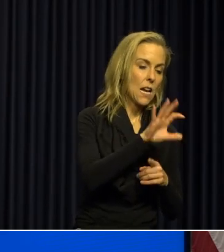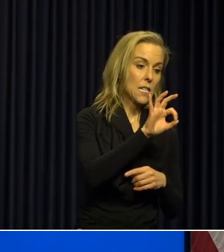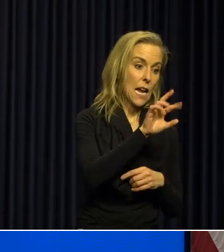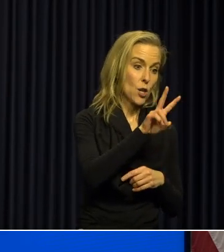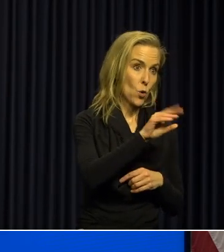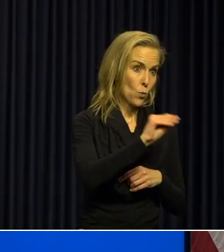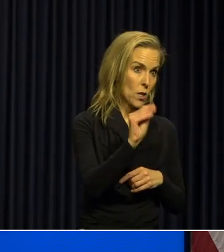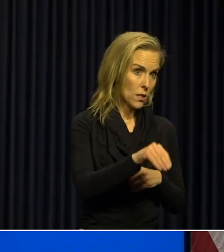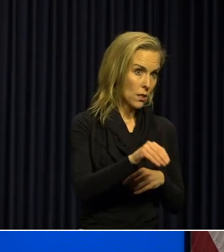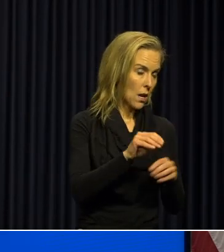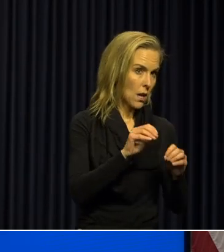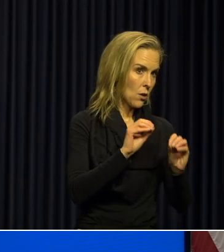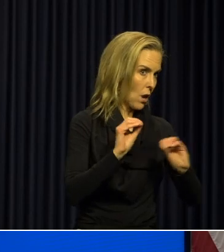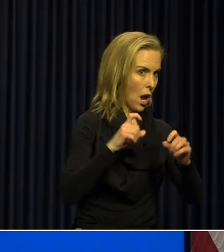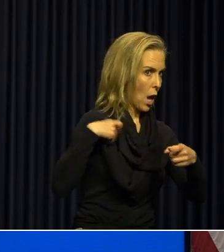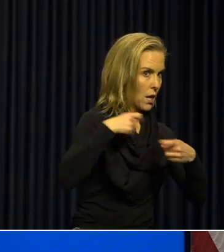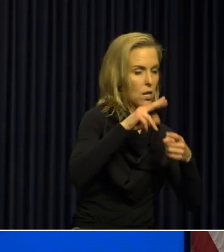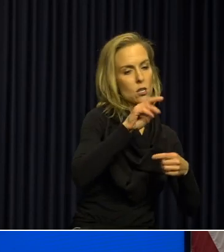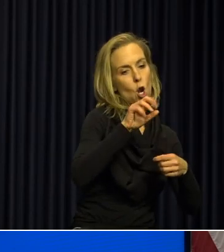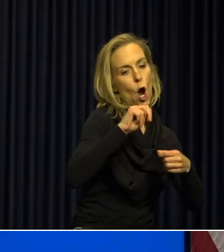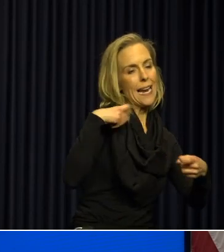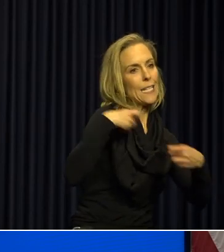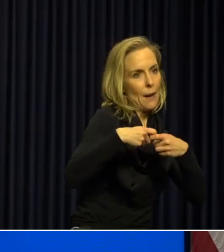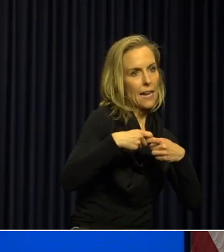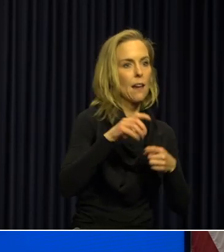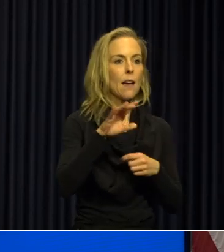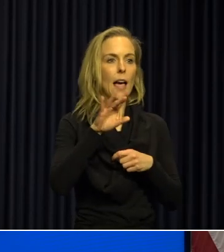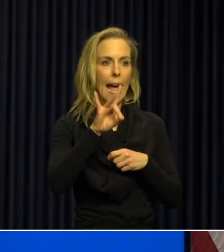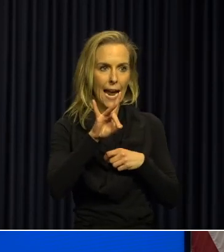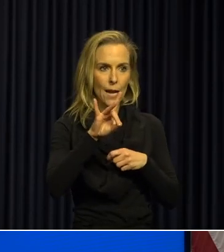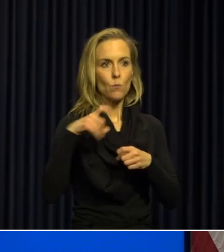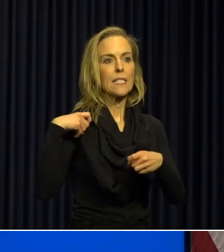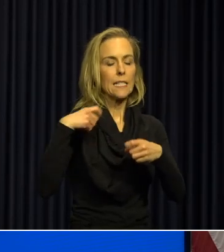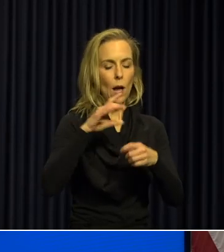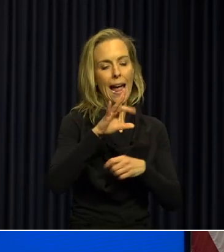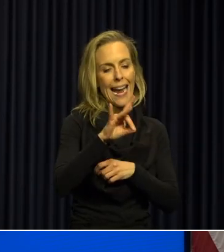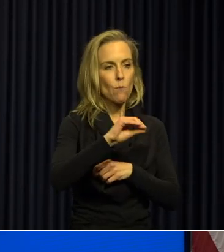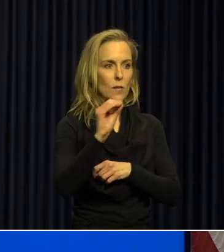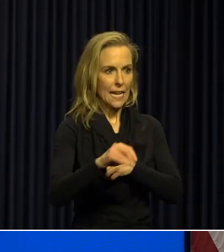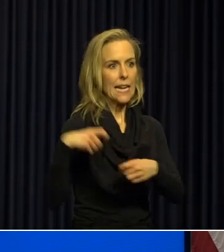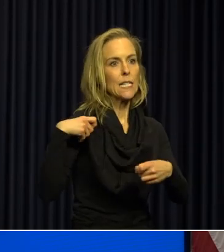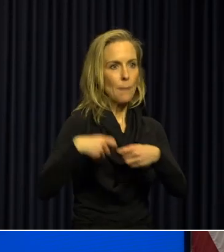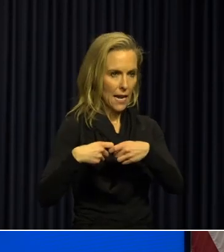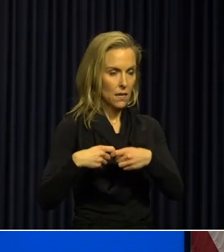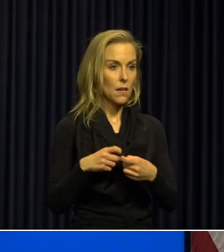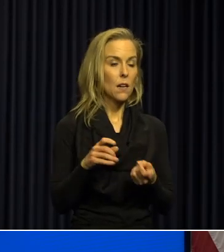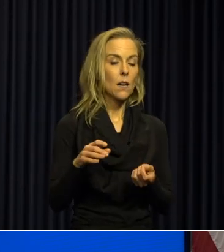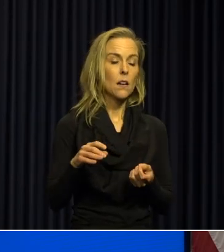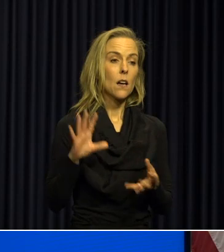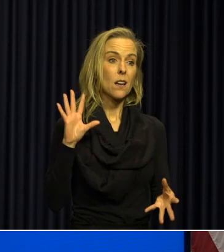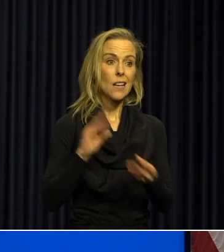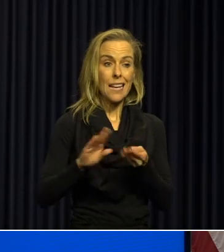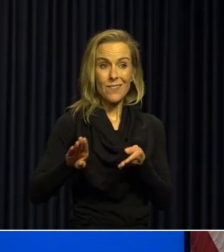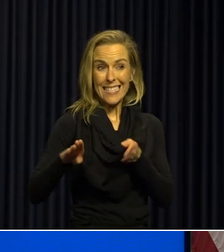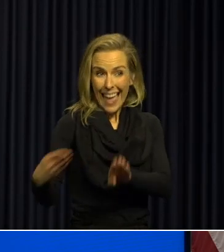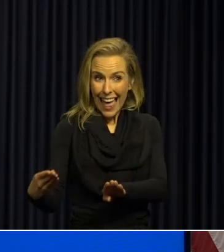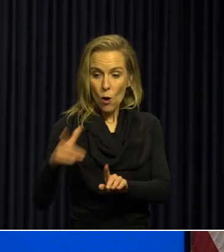92% non-Hispanic and 8% Hispanic. Deaths